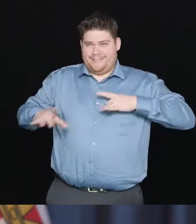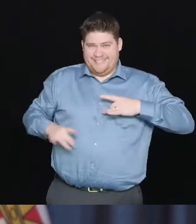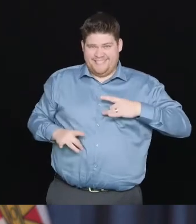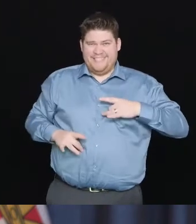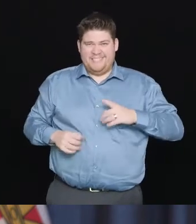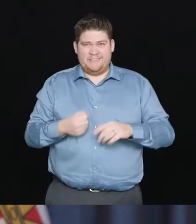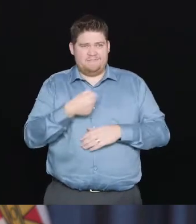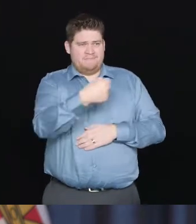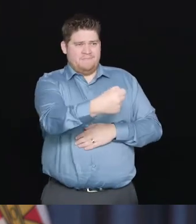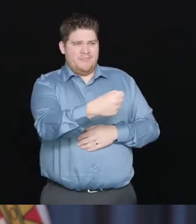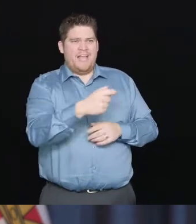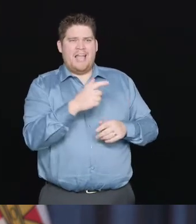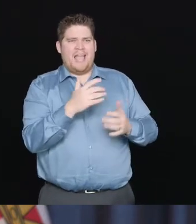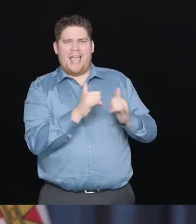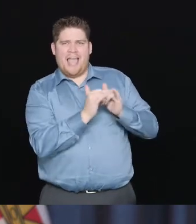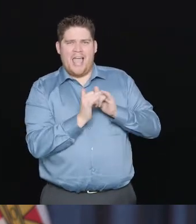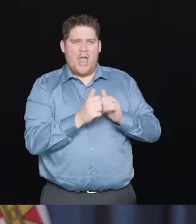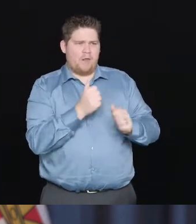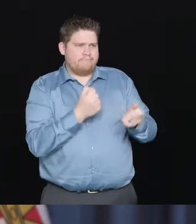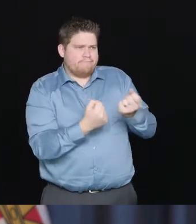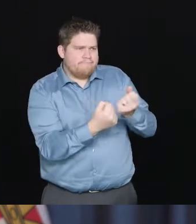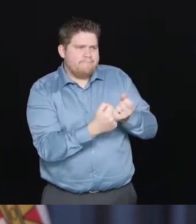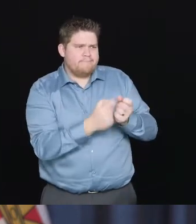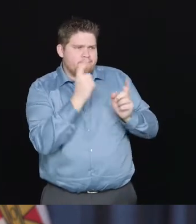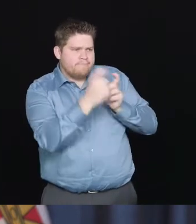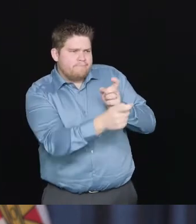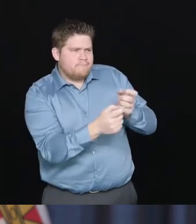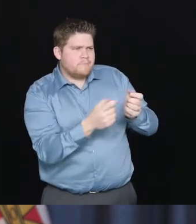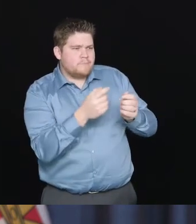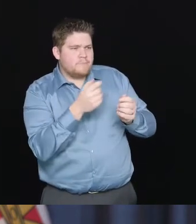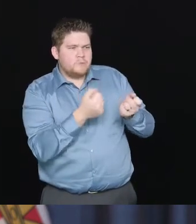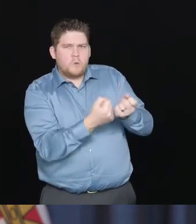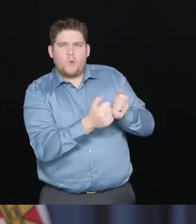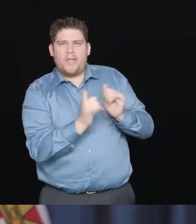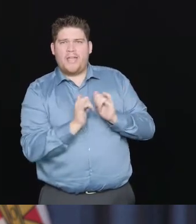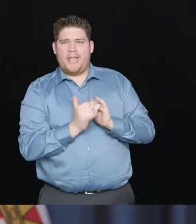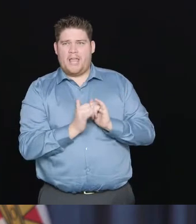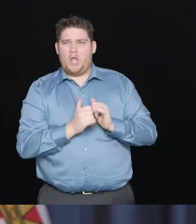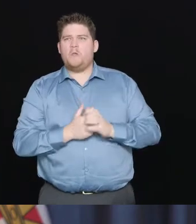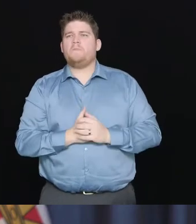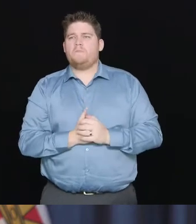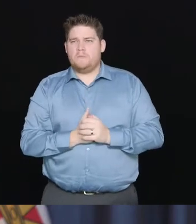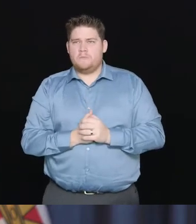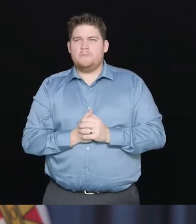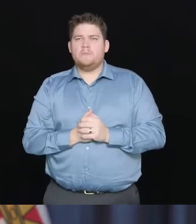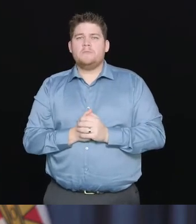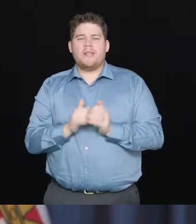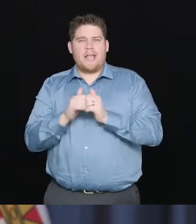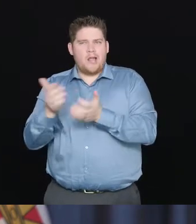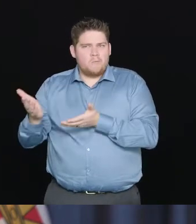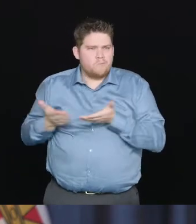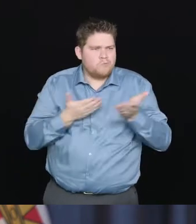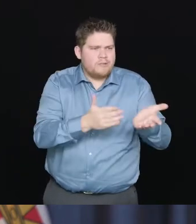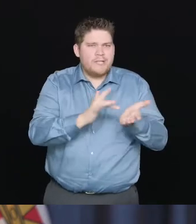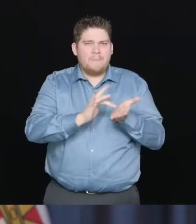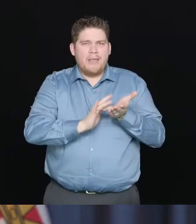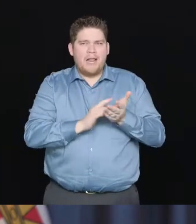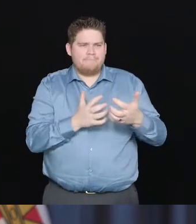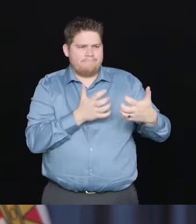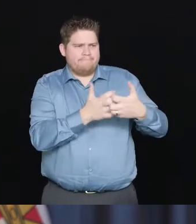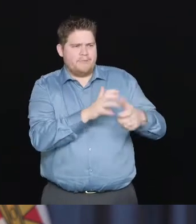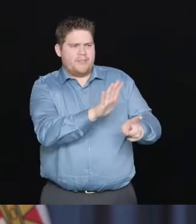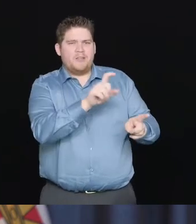safe delivery of the medications in the context of COVID-19. We all know, and you're all aware, that British Columbia is facing